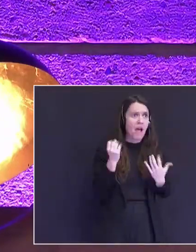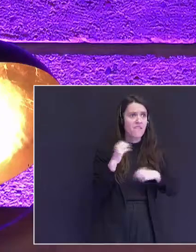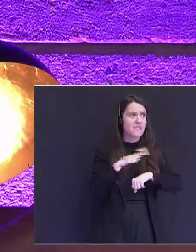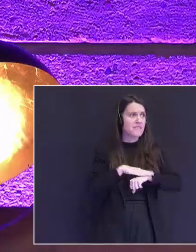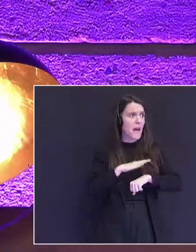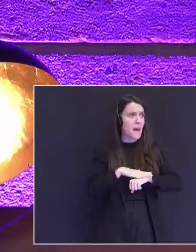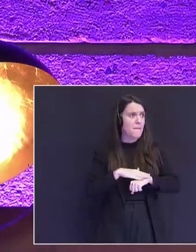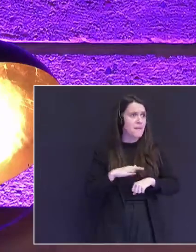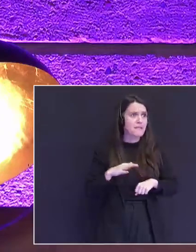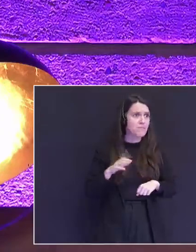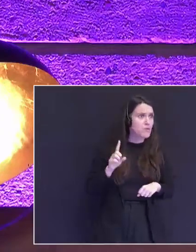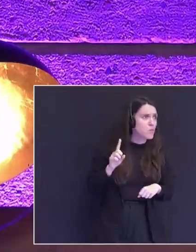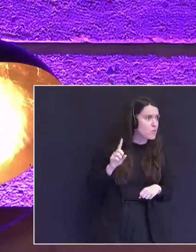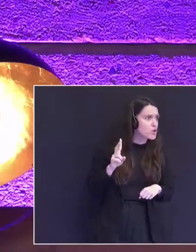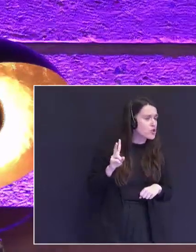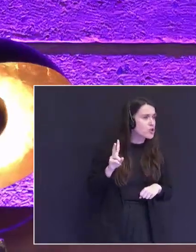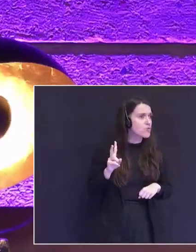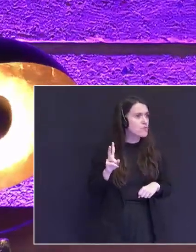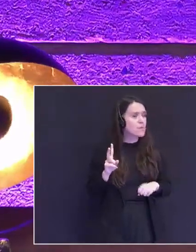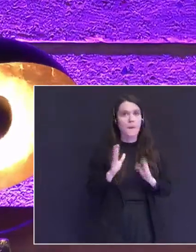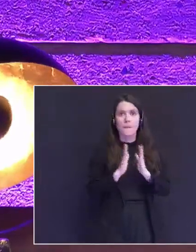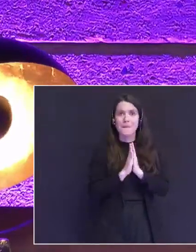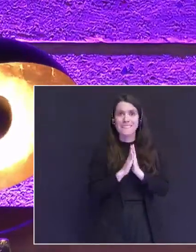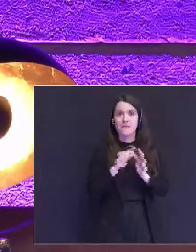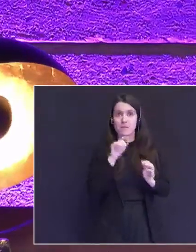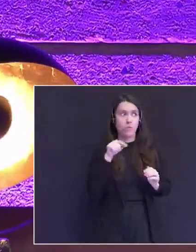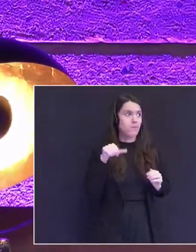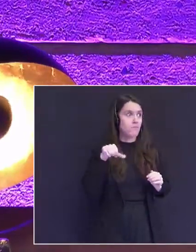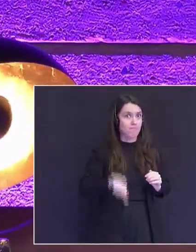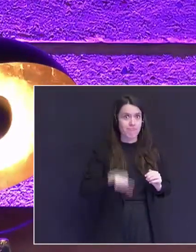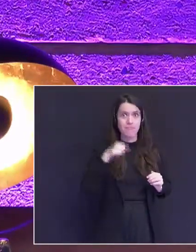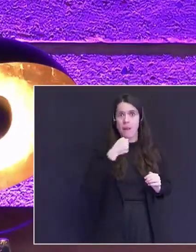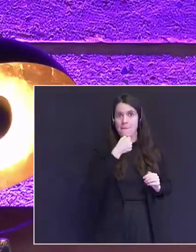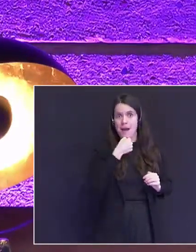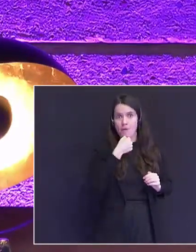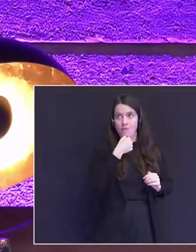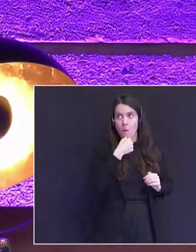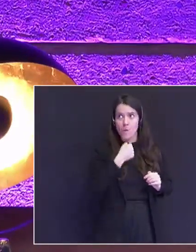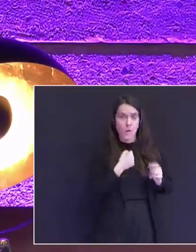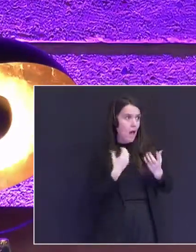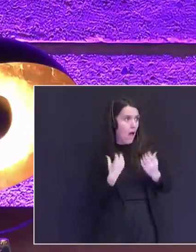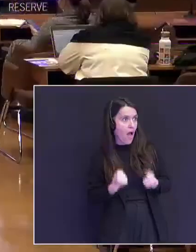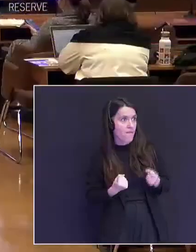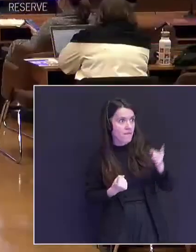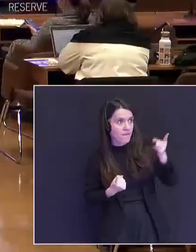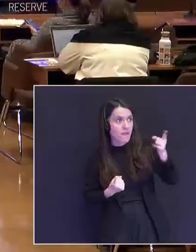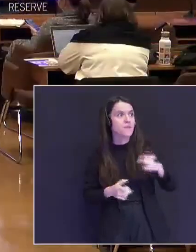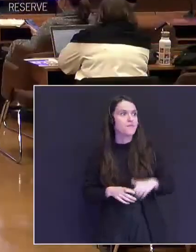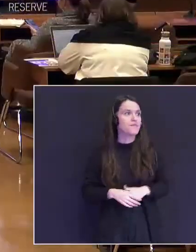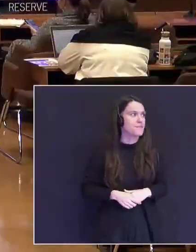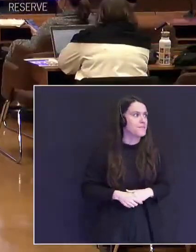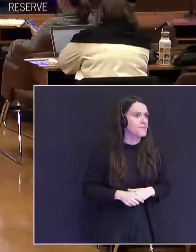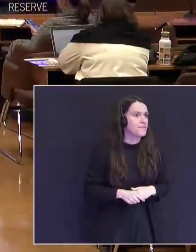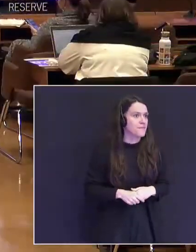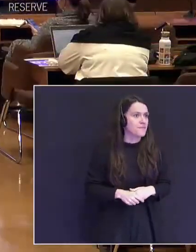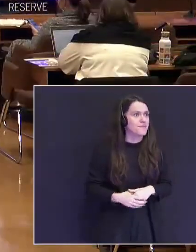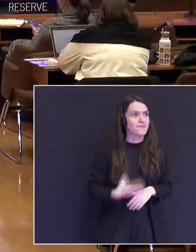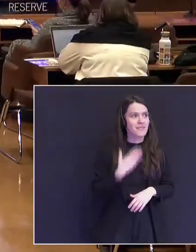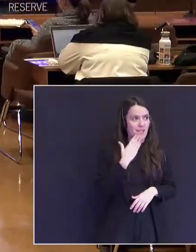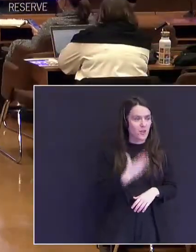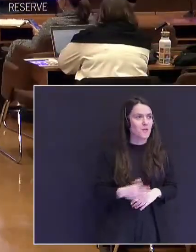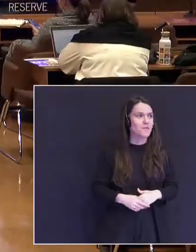time. So, yes, please use your microphone on the table if you have. Yes, this one. Thank